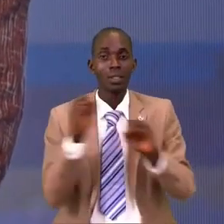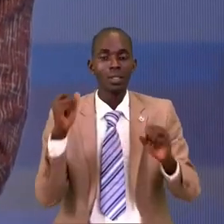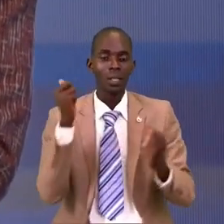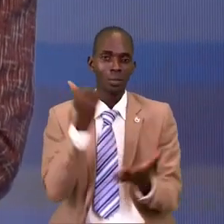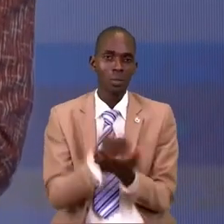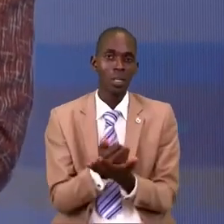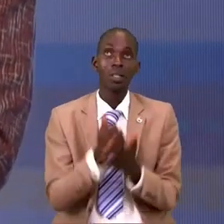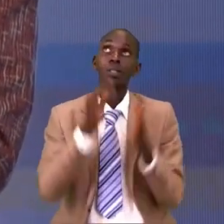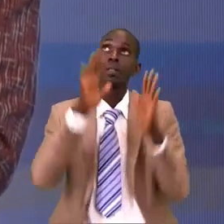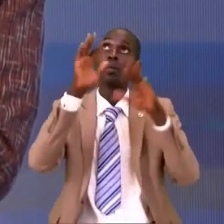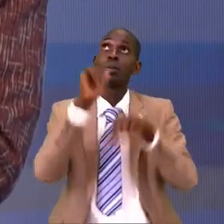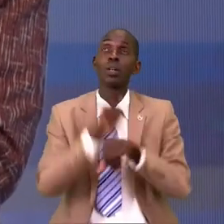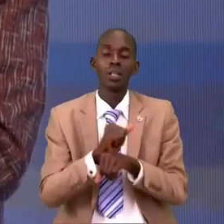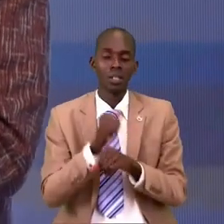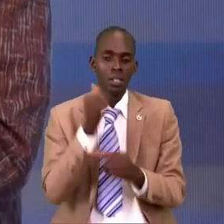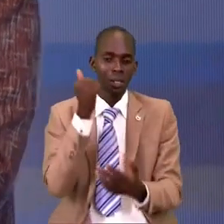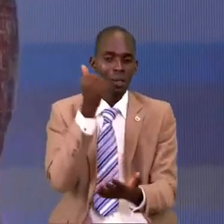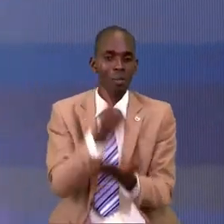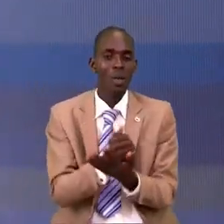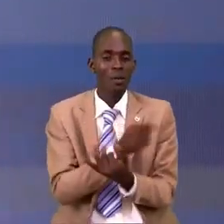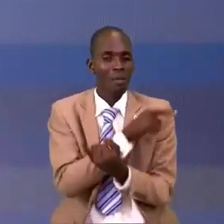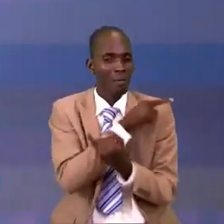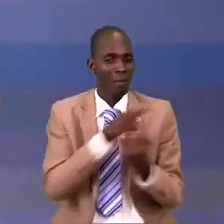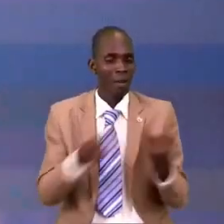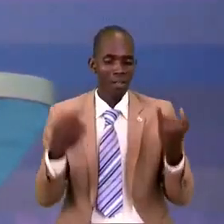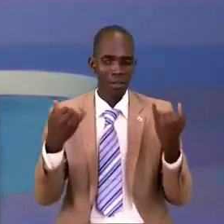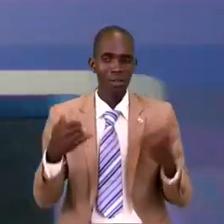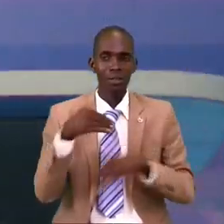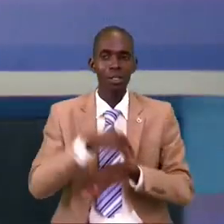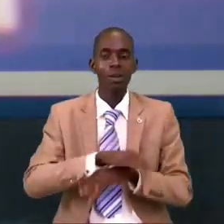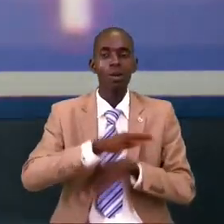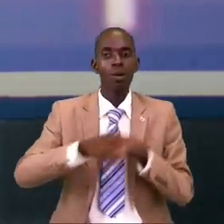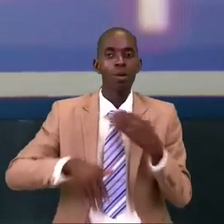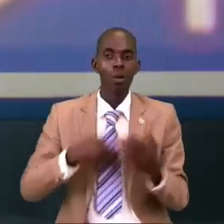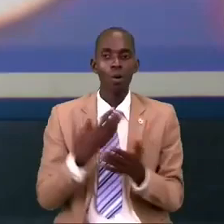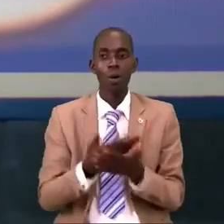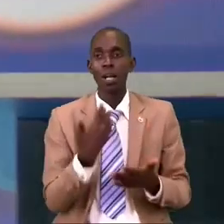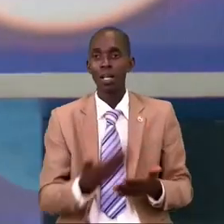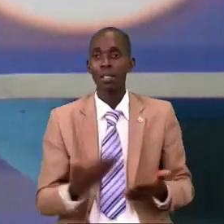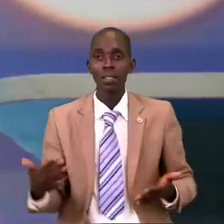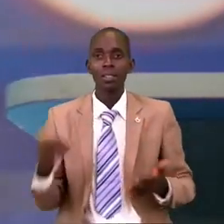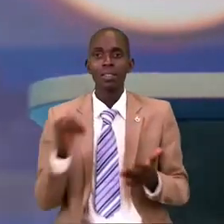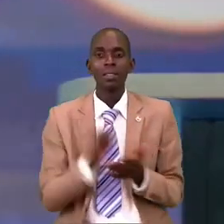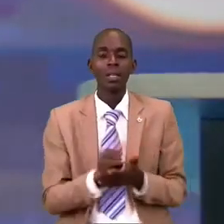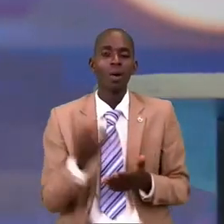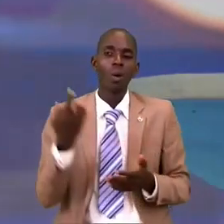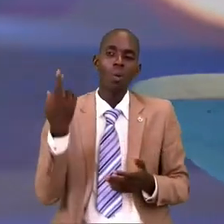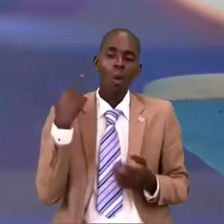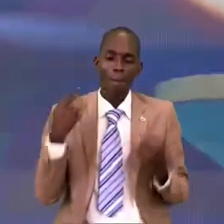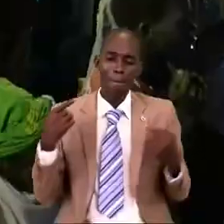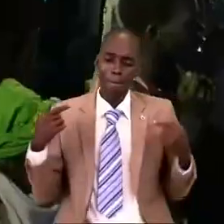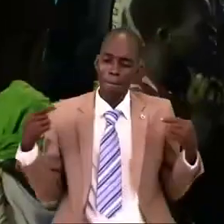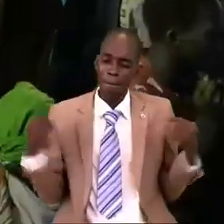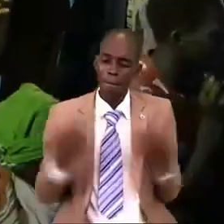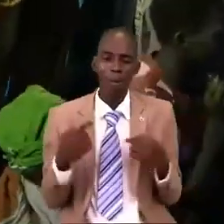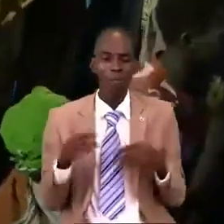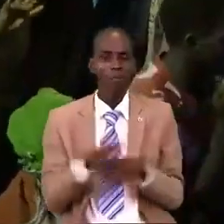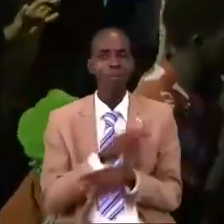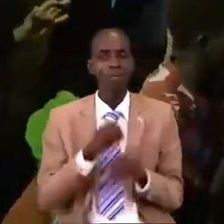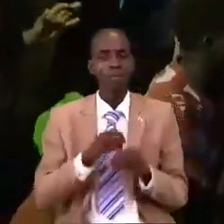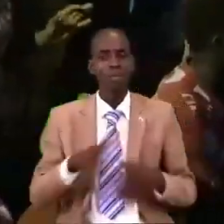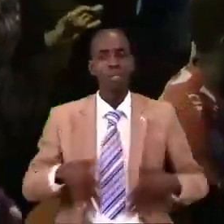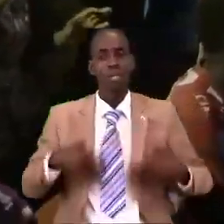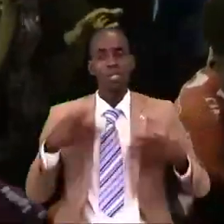life, the sicknesses in your life, you'll drop them here tonight. Amen.